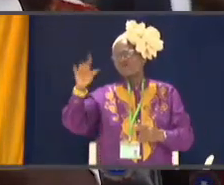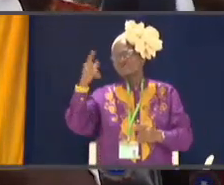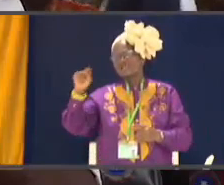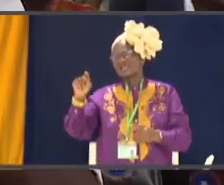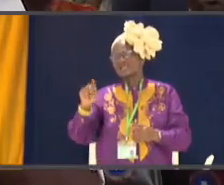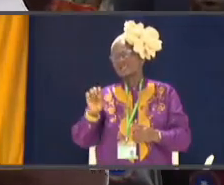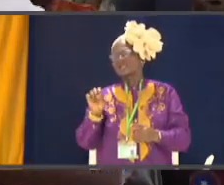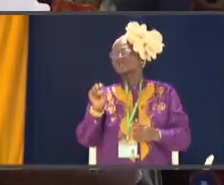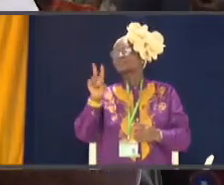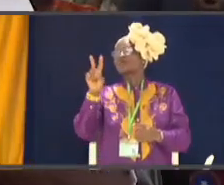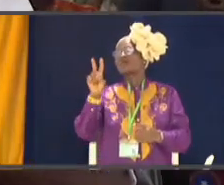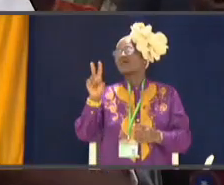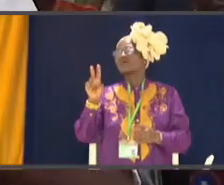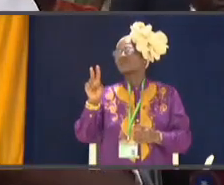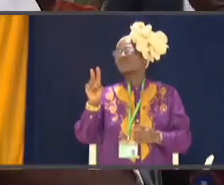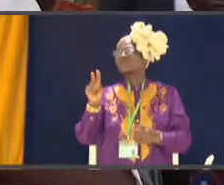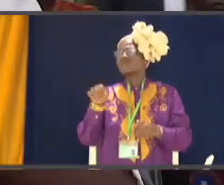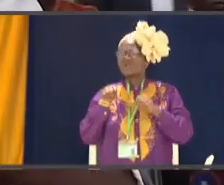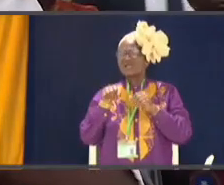give me my own share.